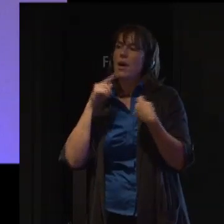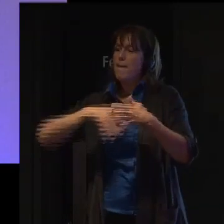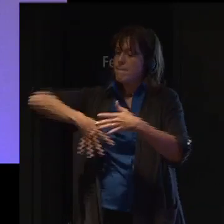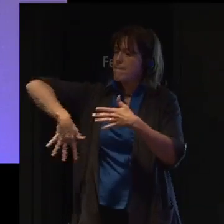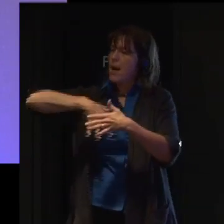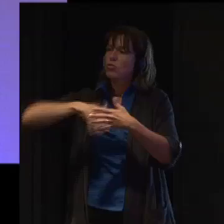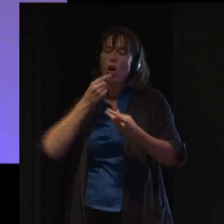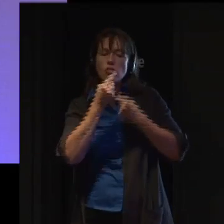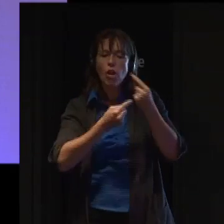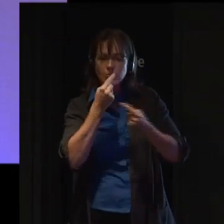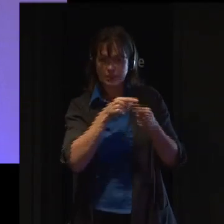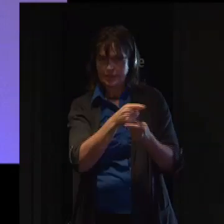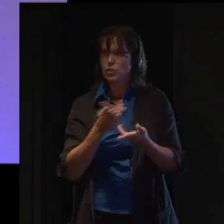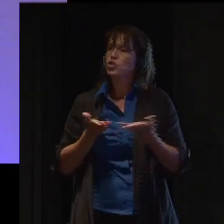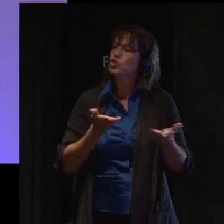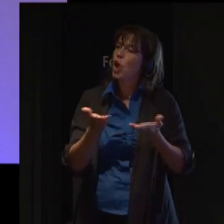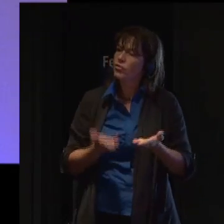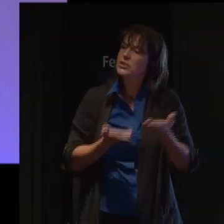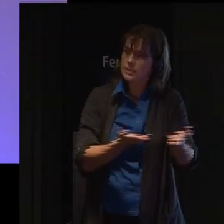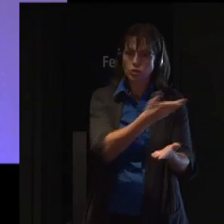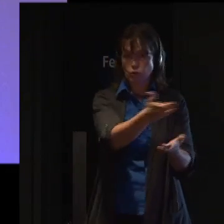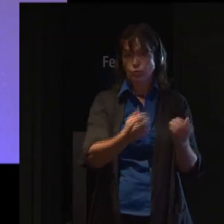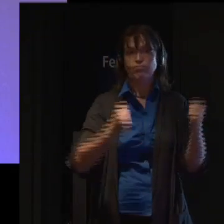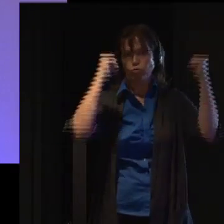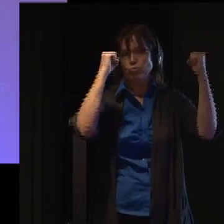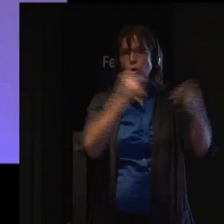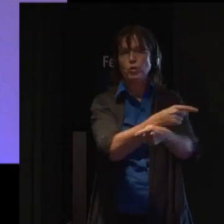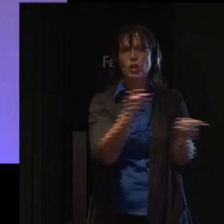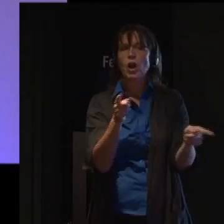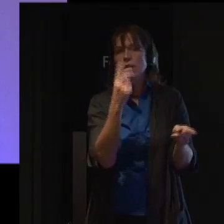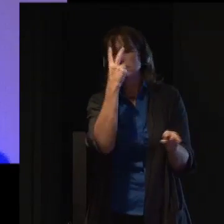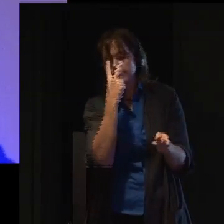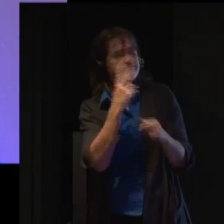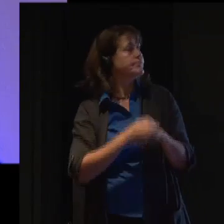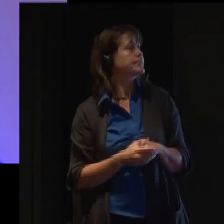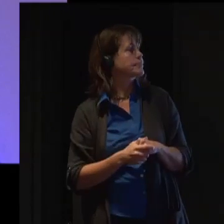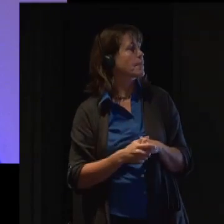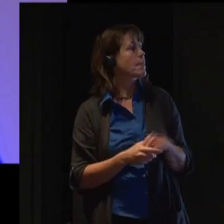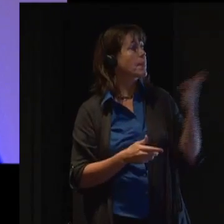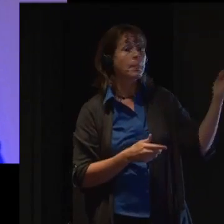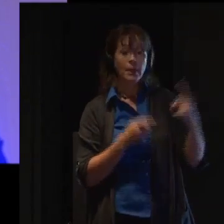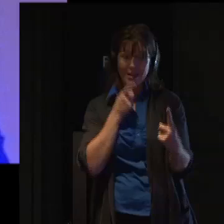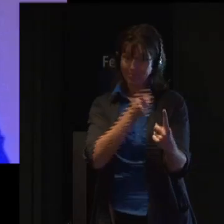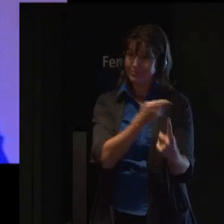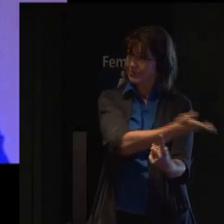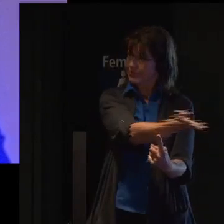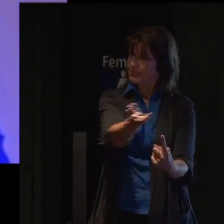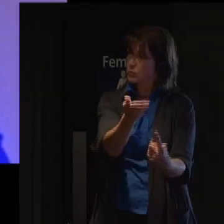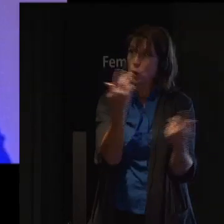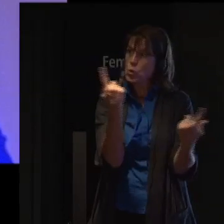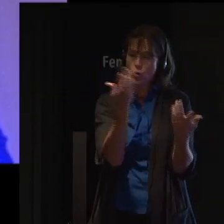disabled supporters. Let me start with the target audience. As I told you, we